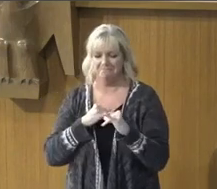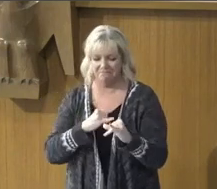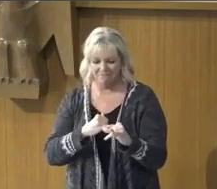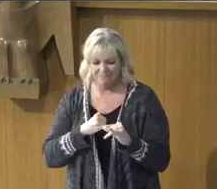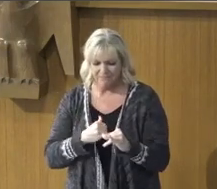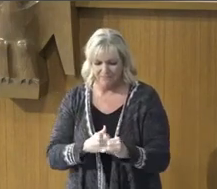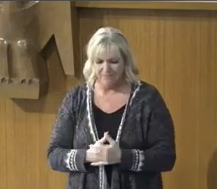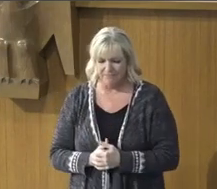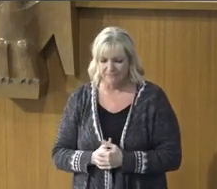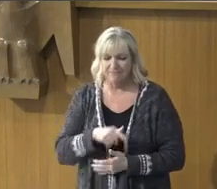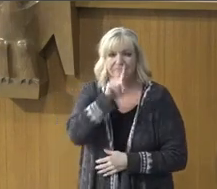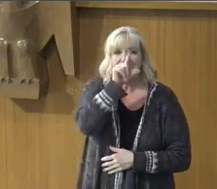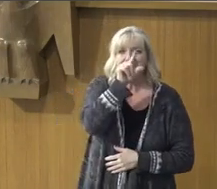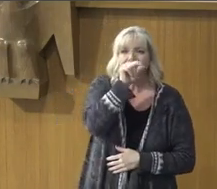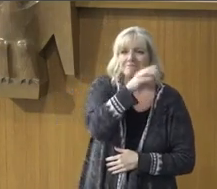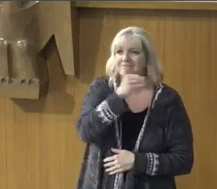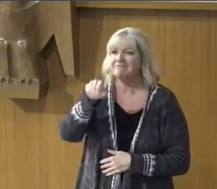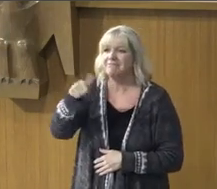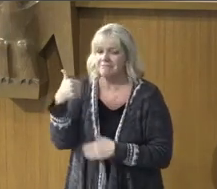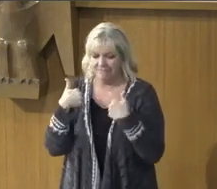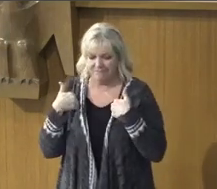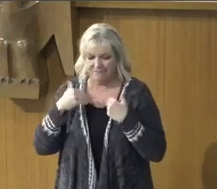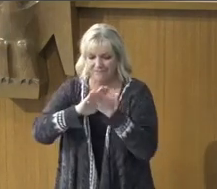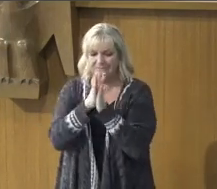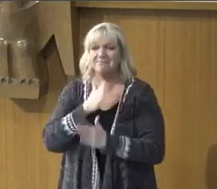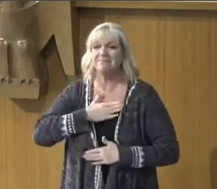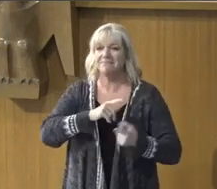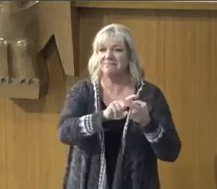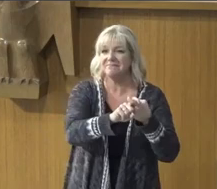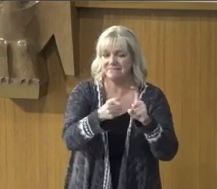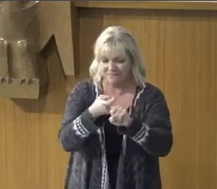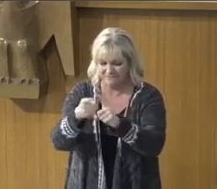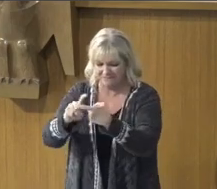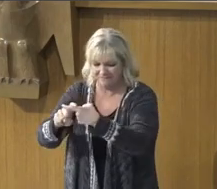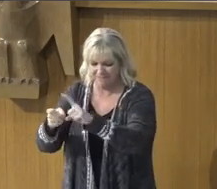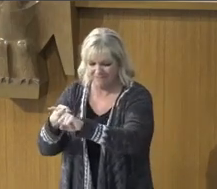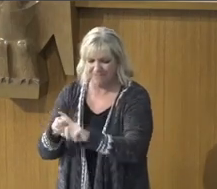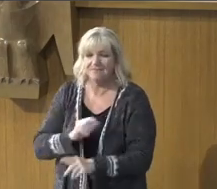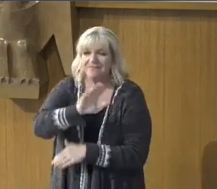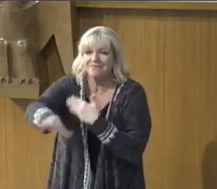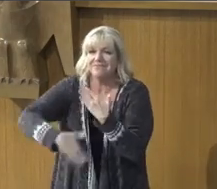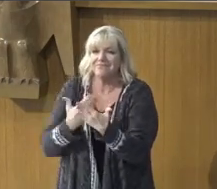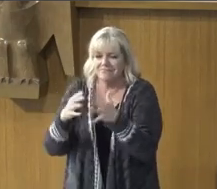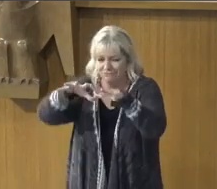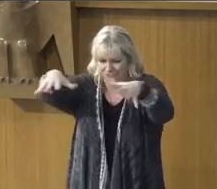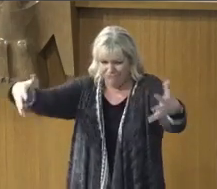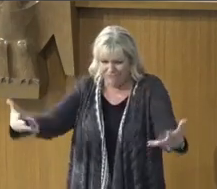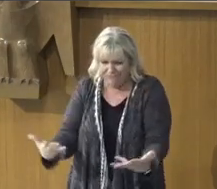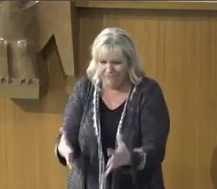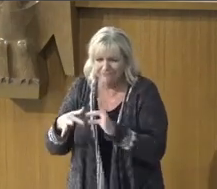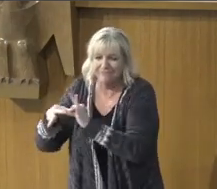The heron and the otter are my friends And we are all